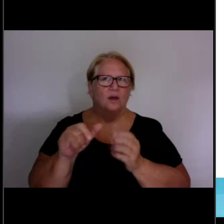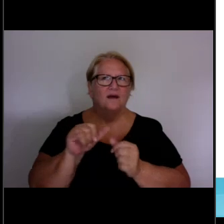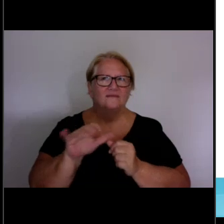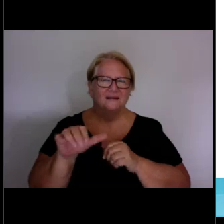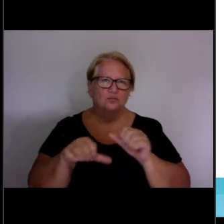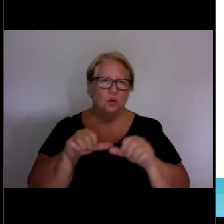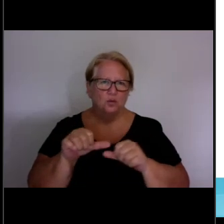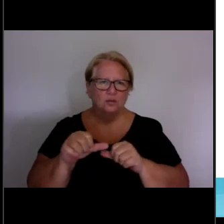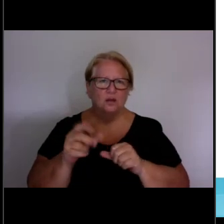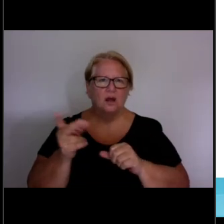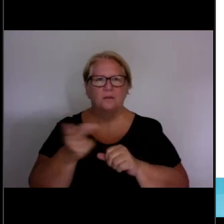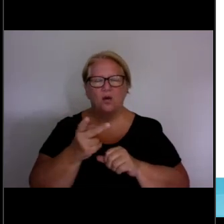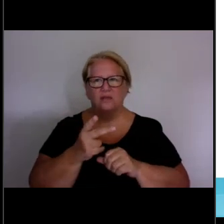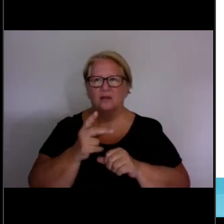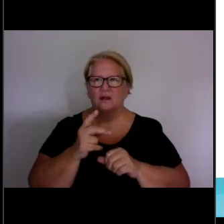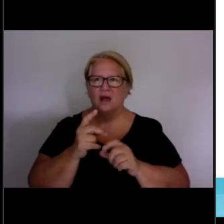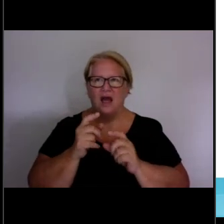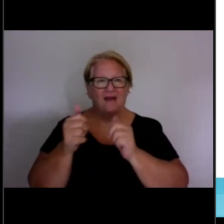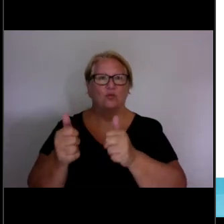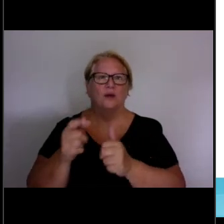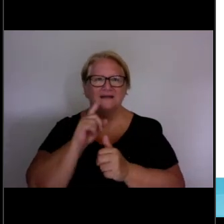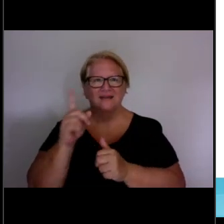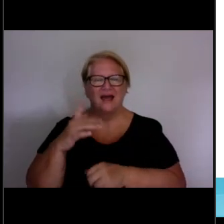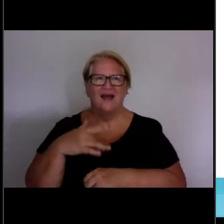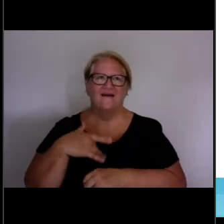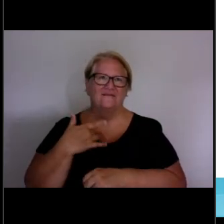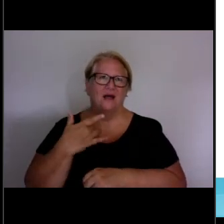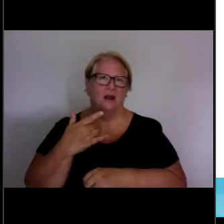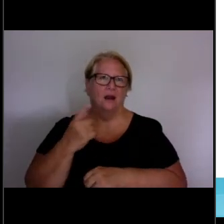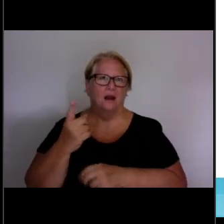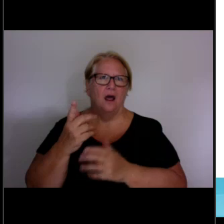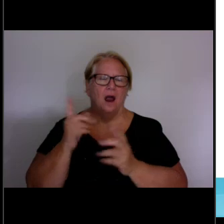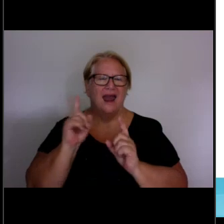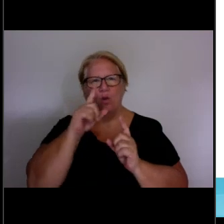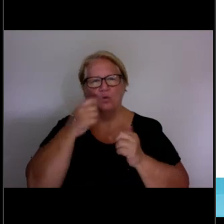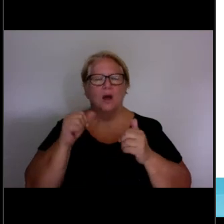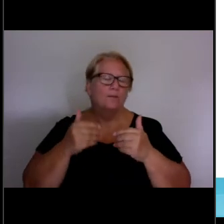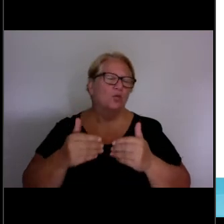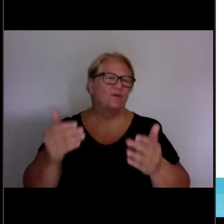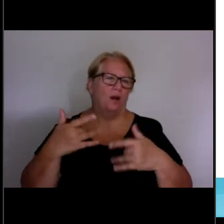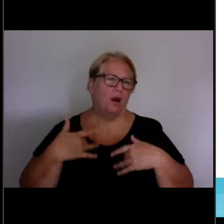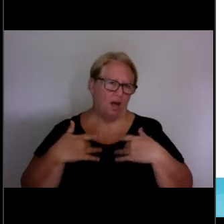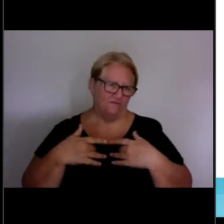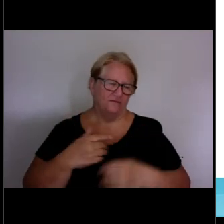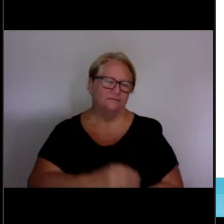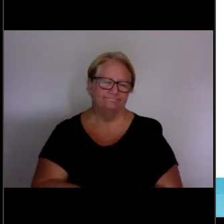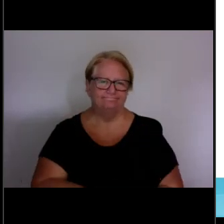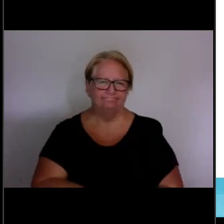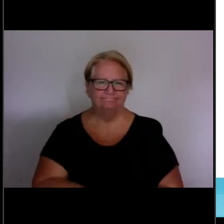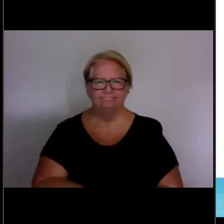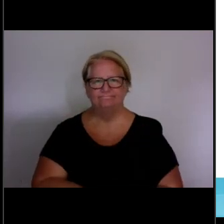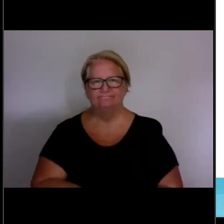both expressed afterwards that they felt that they now could move forward, and it had been very helpful for them.